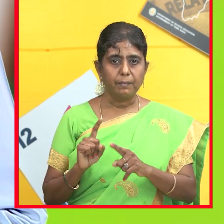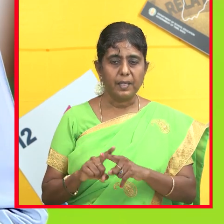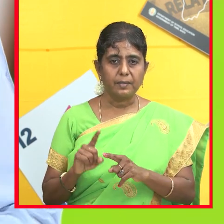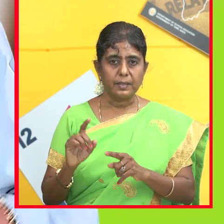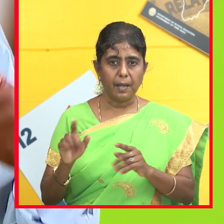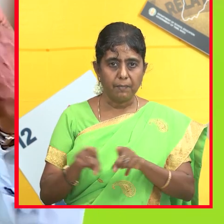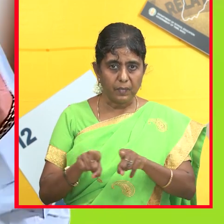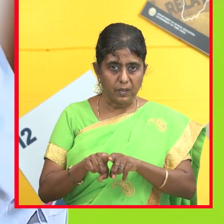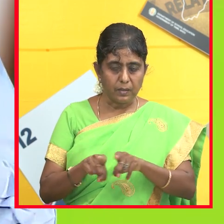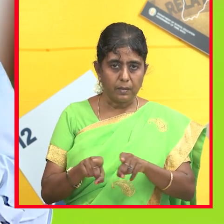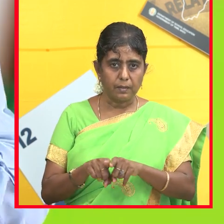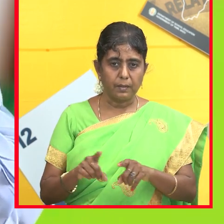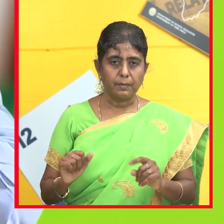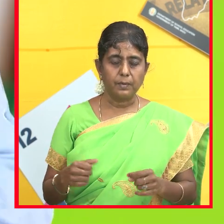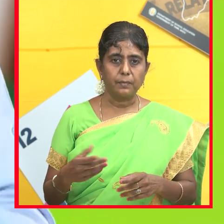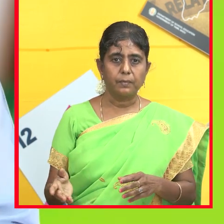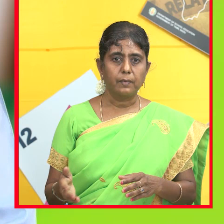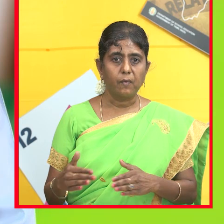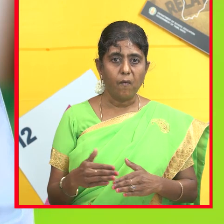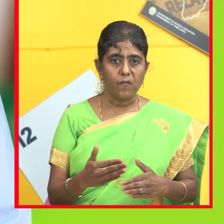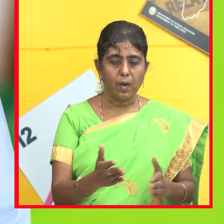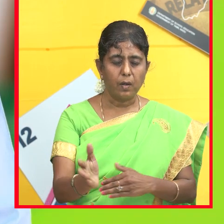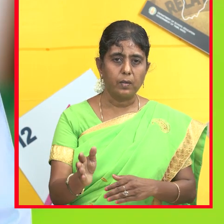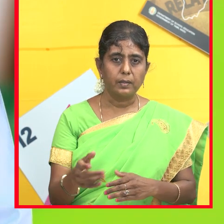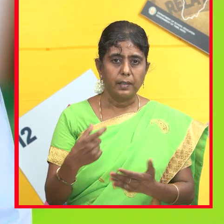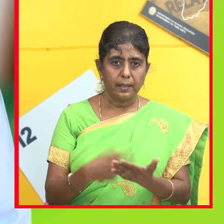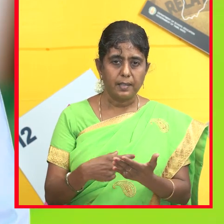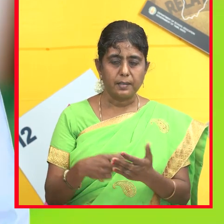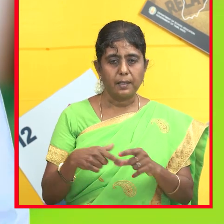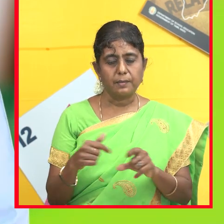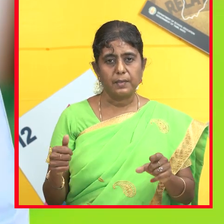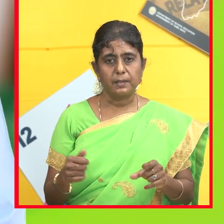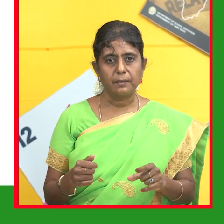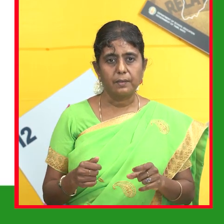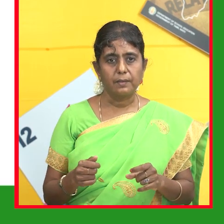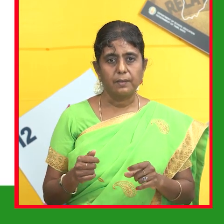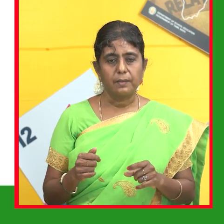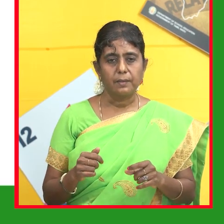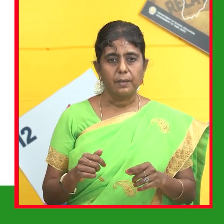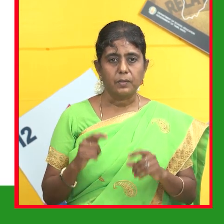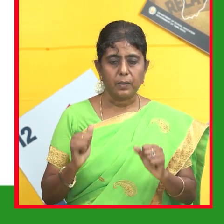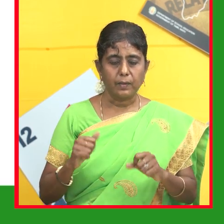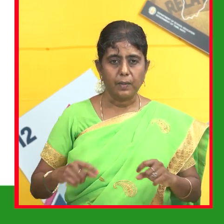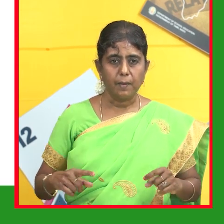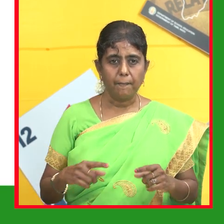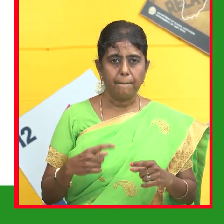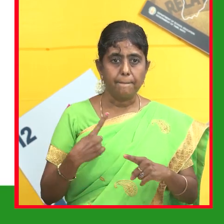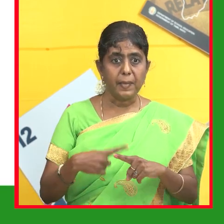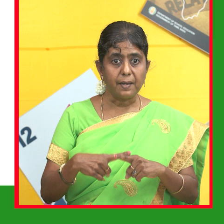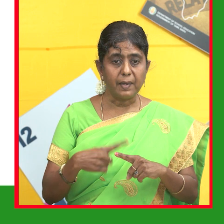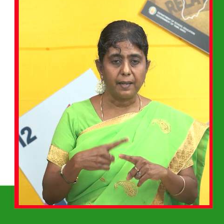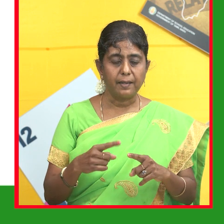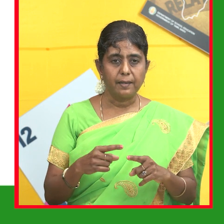that? The same process that we have to follow in the rational expressions. So we have to multiply the